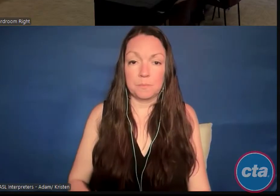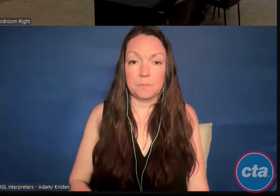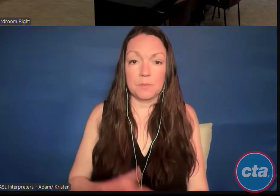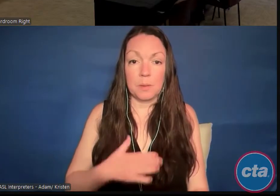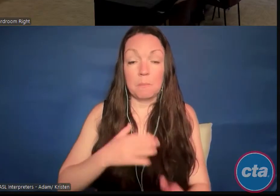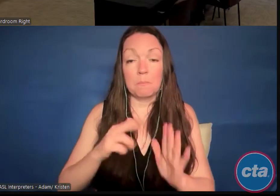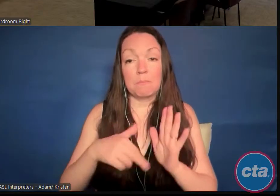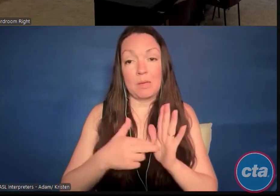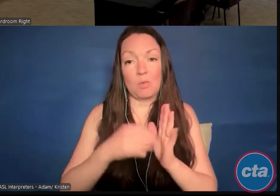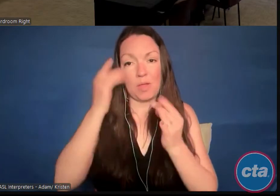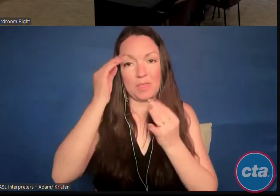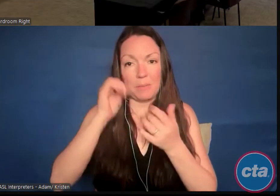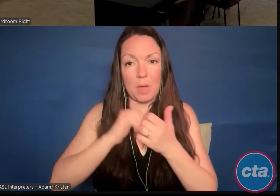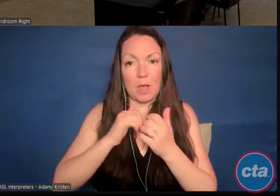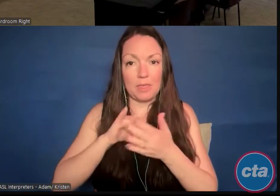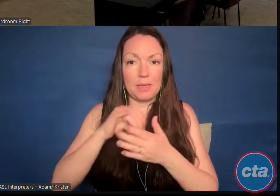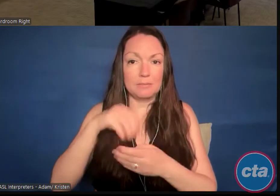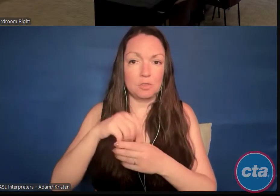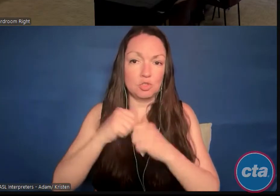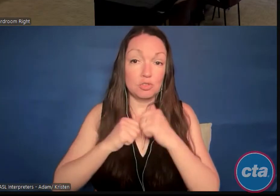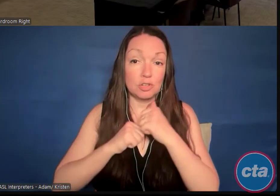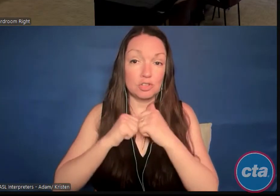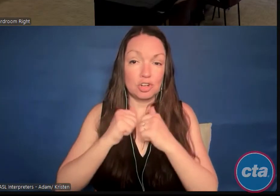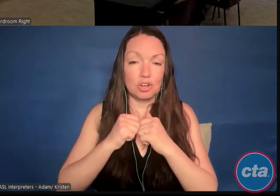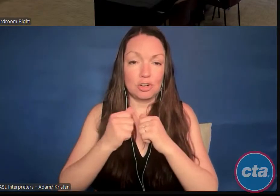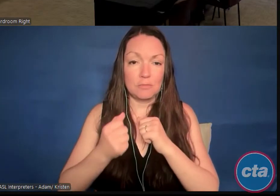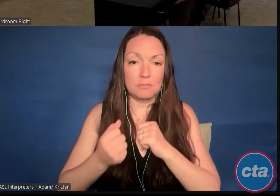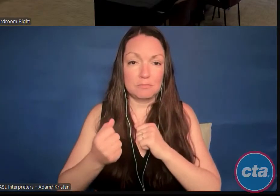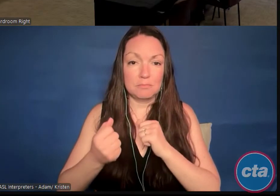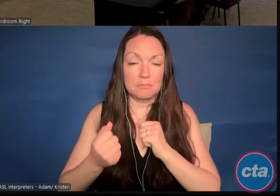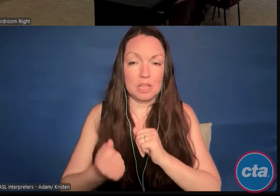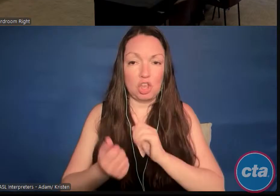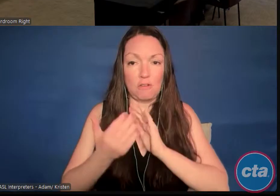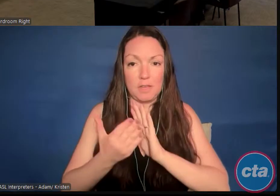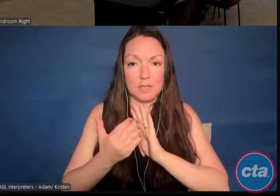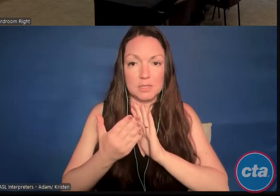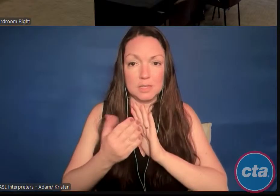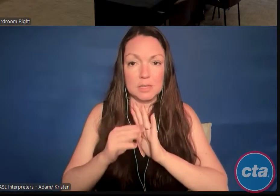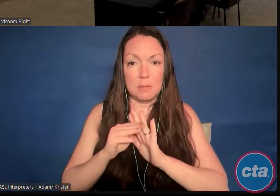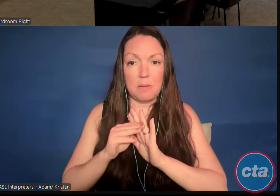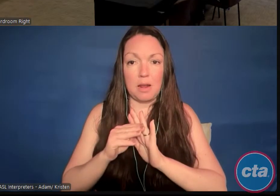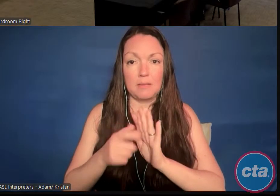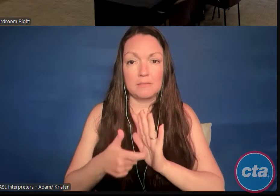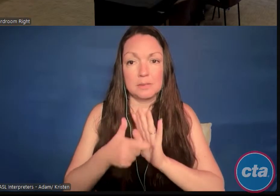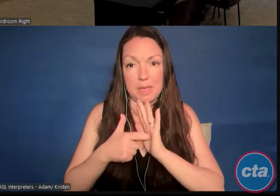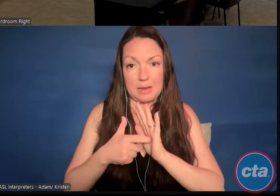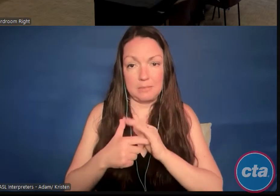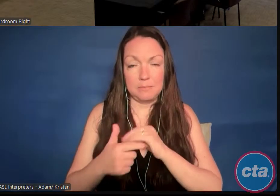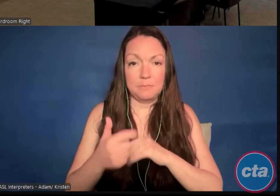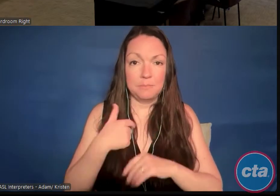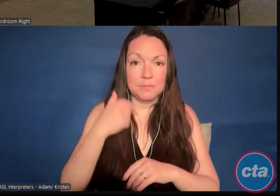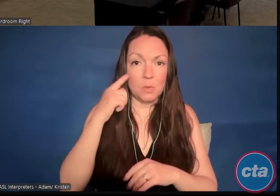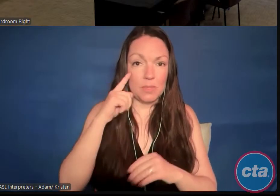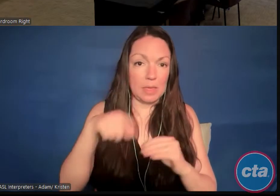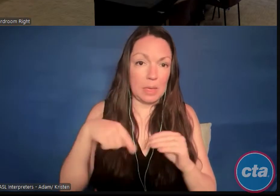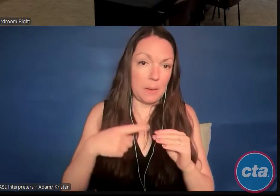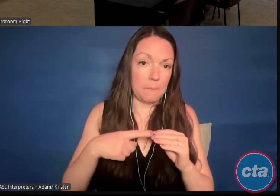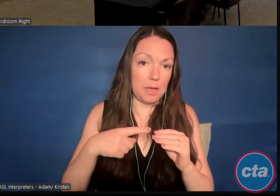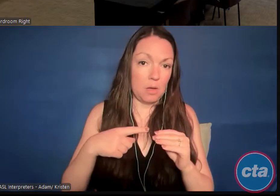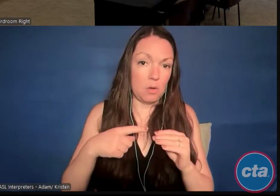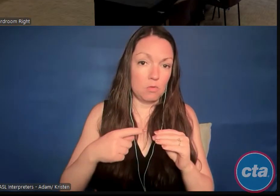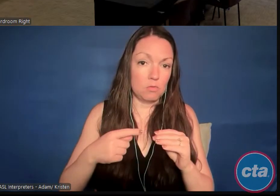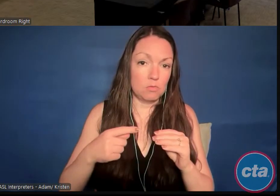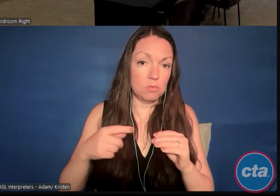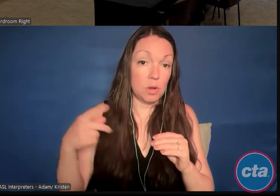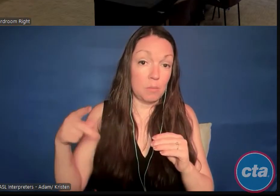that infrastructure interfaces and what our operations and planning folks see in the modeling of demand, right? And so I think the question about whether you run